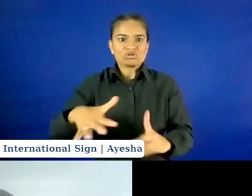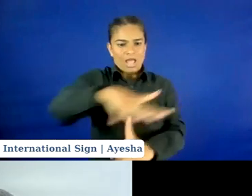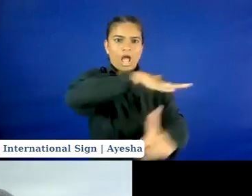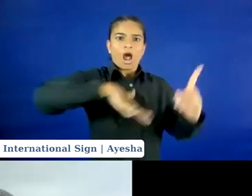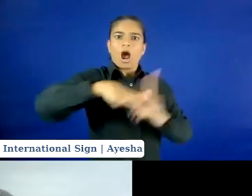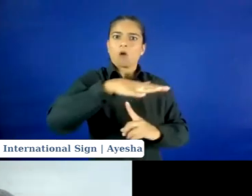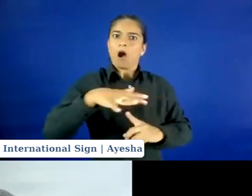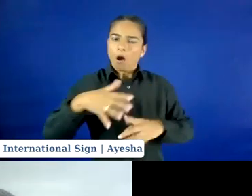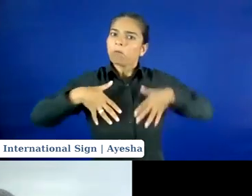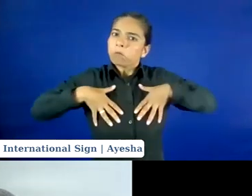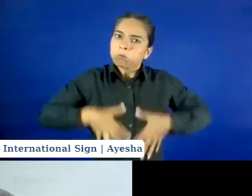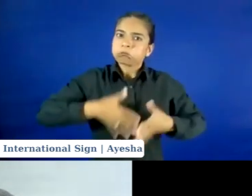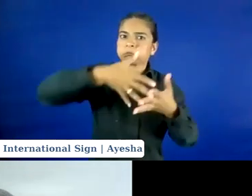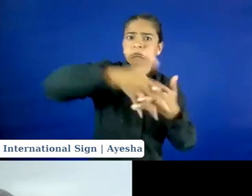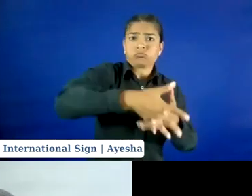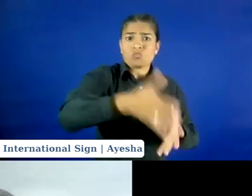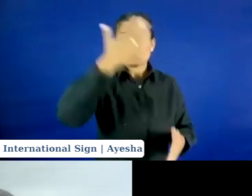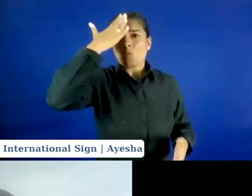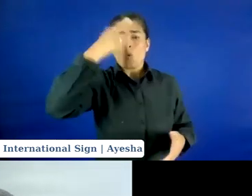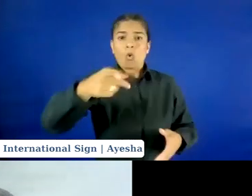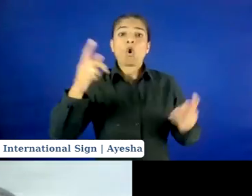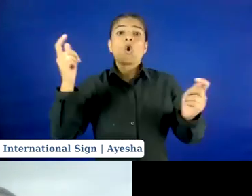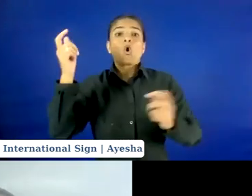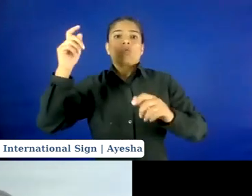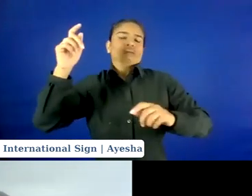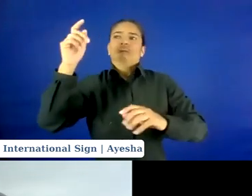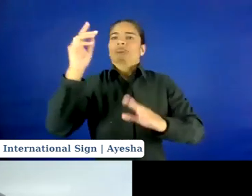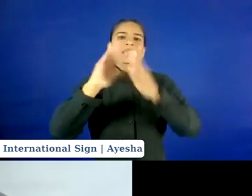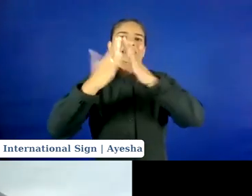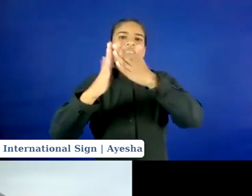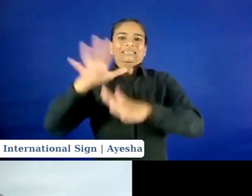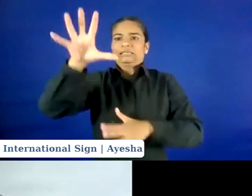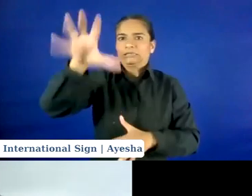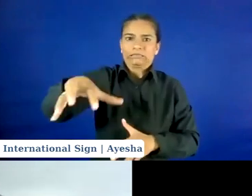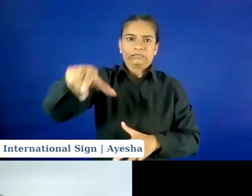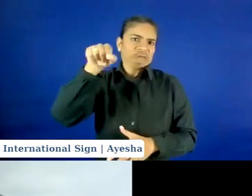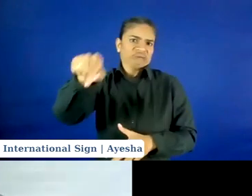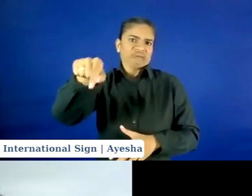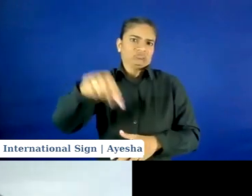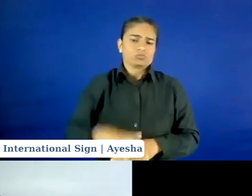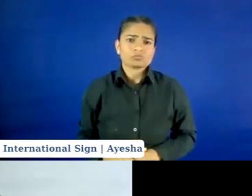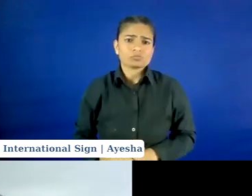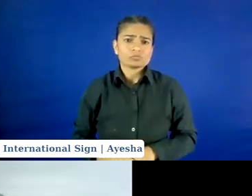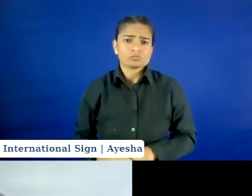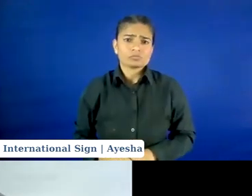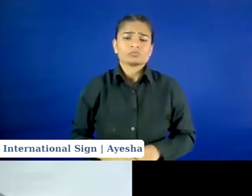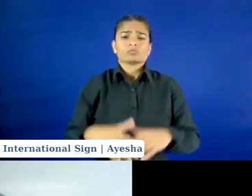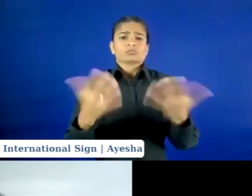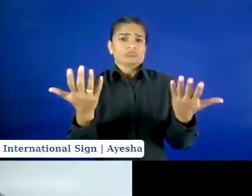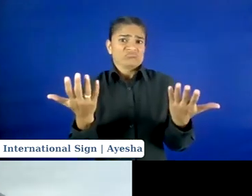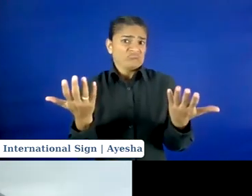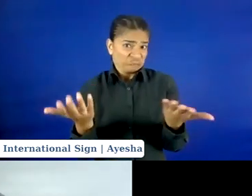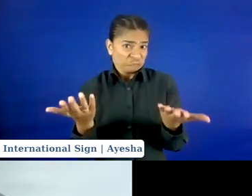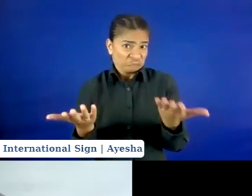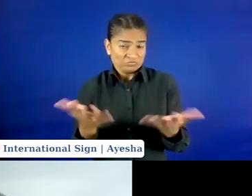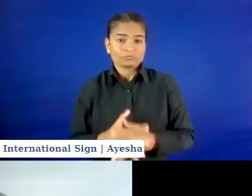instance, or it's a capital city phenomenon? So if you've noticed, I think there is even another colleague who was